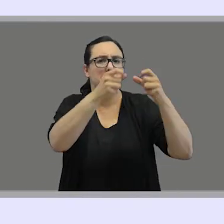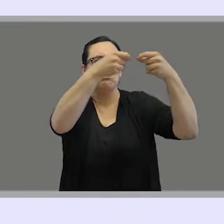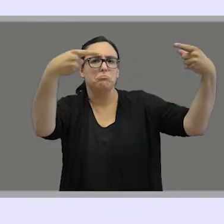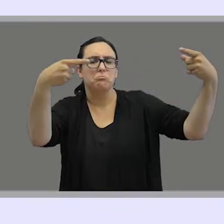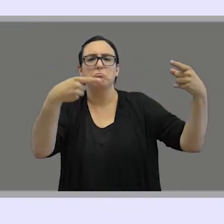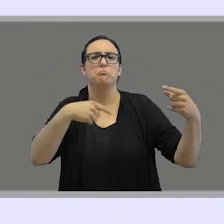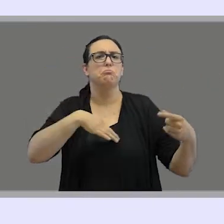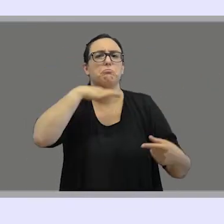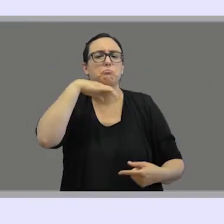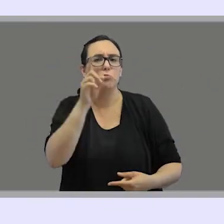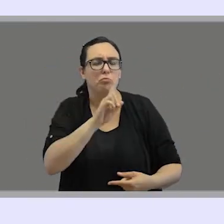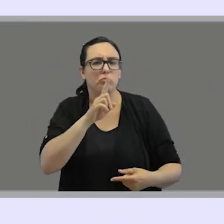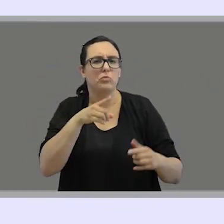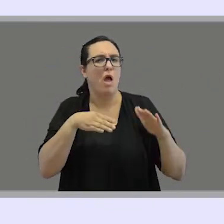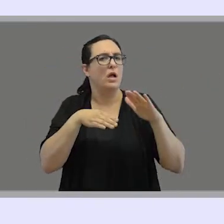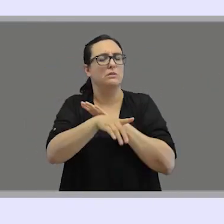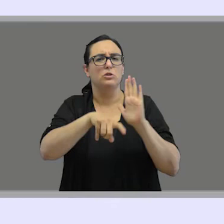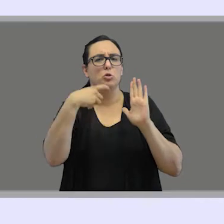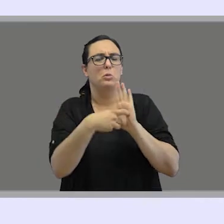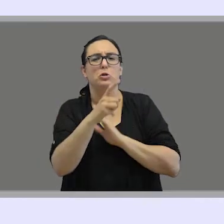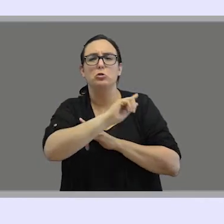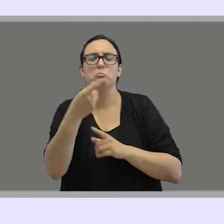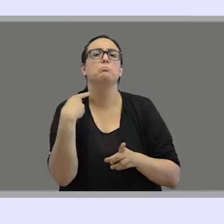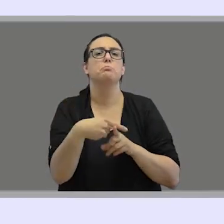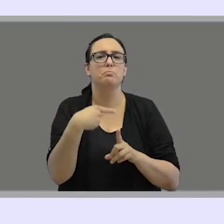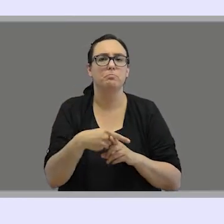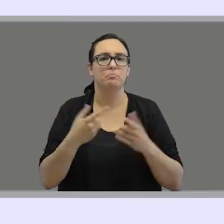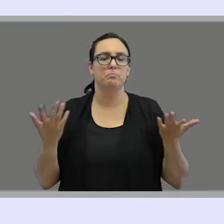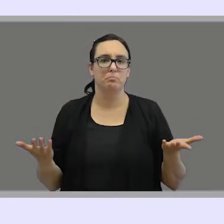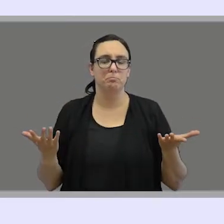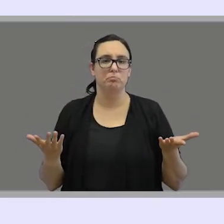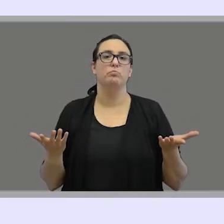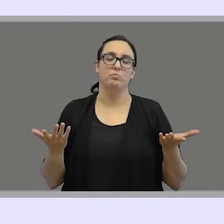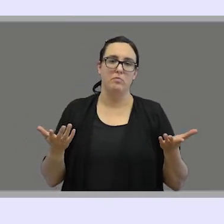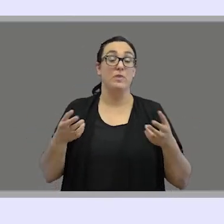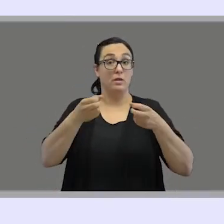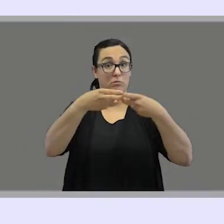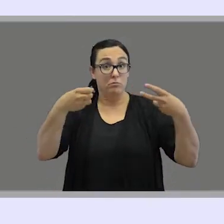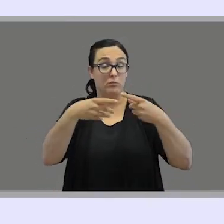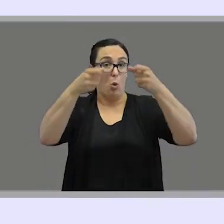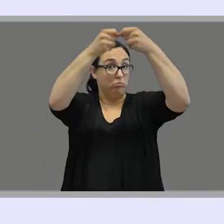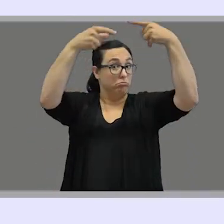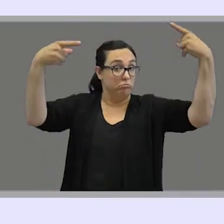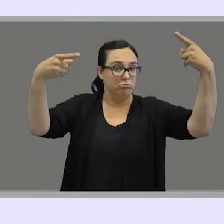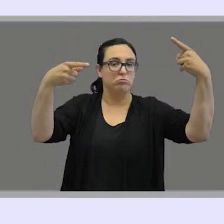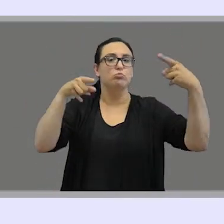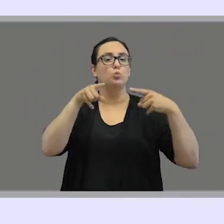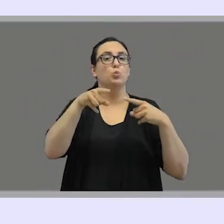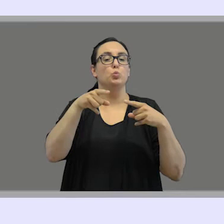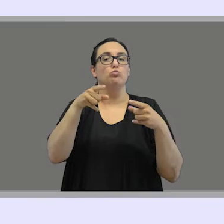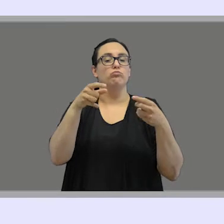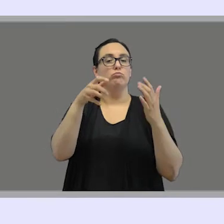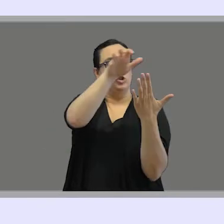enough to grant accessibility. And the thing is that captions and subtitles, for example, they convey the